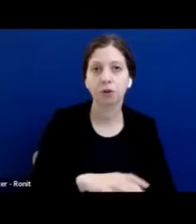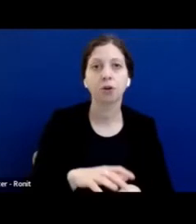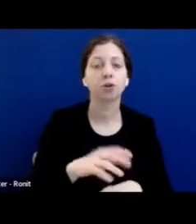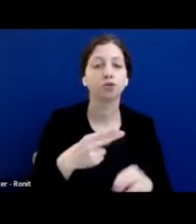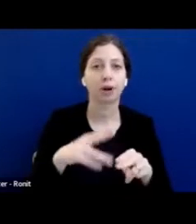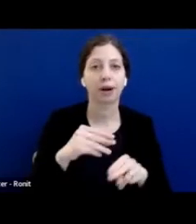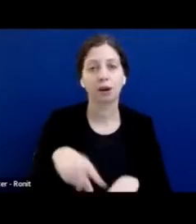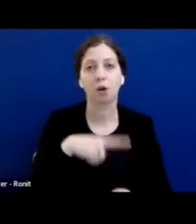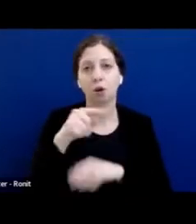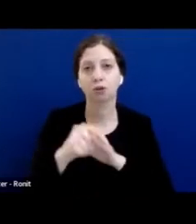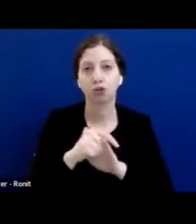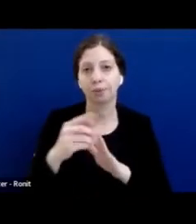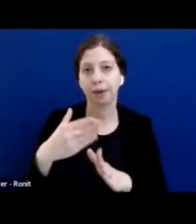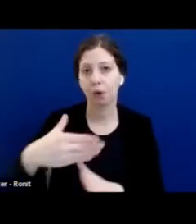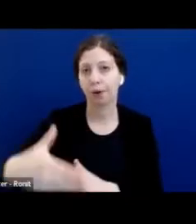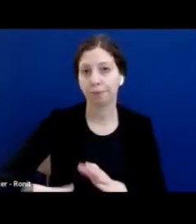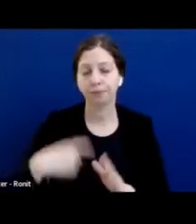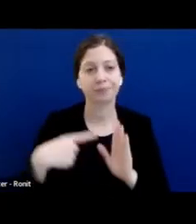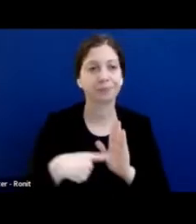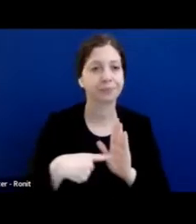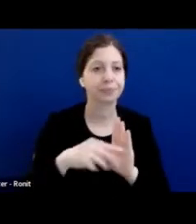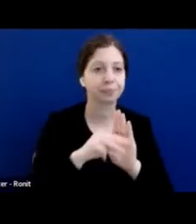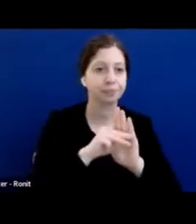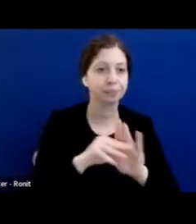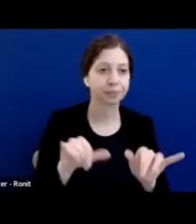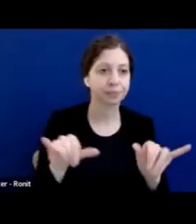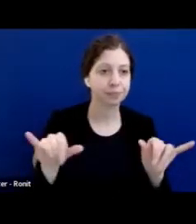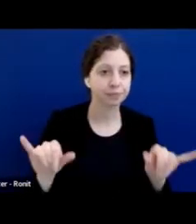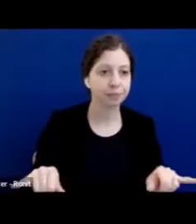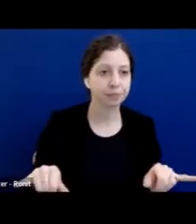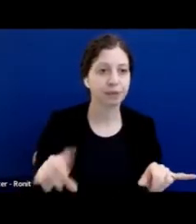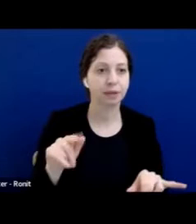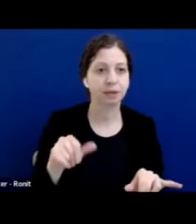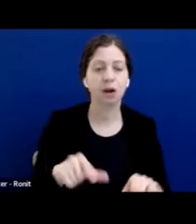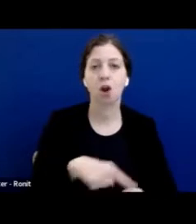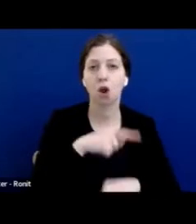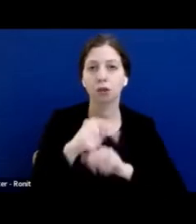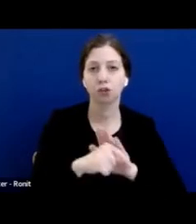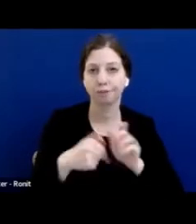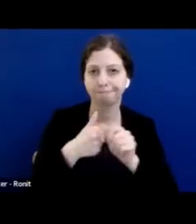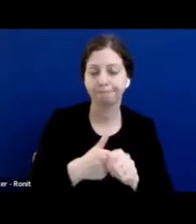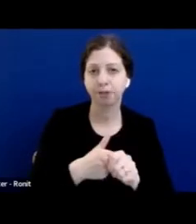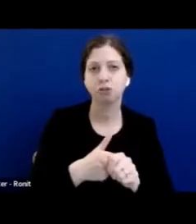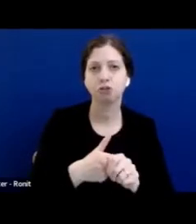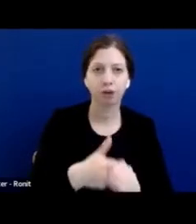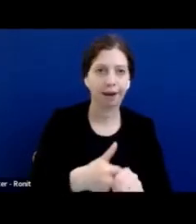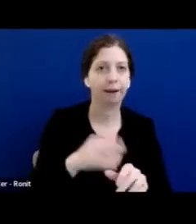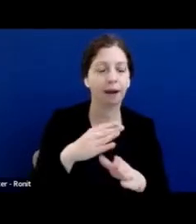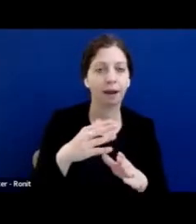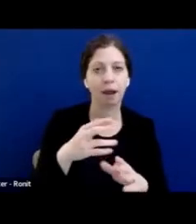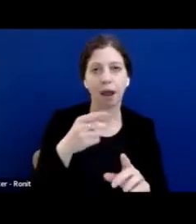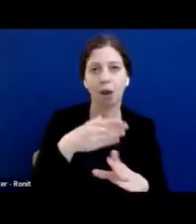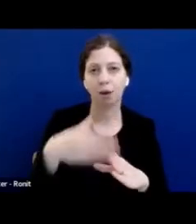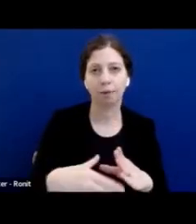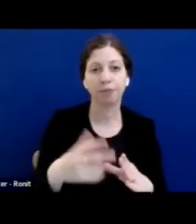outcomes. For example, the model systems data follows an individual long-term to track outcomes, over 3 decades in Virginia